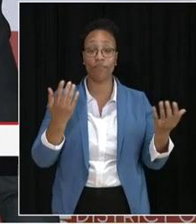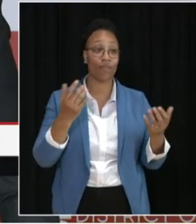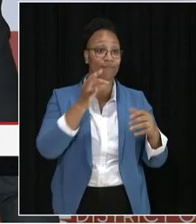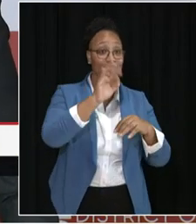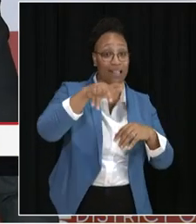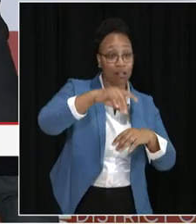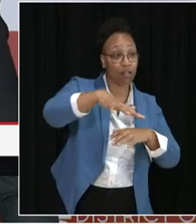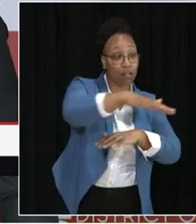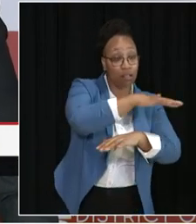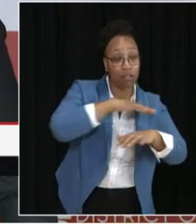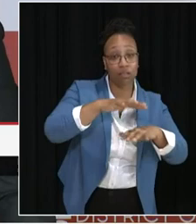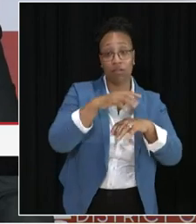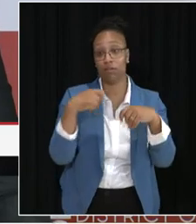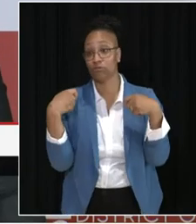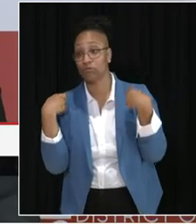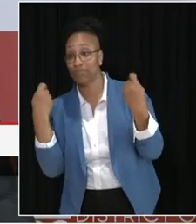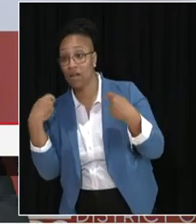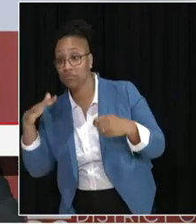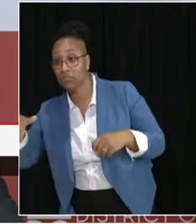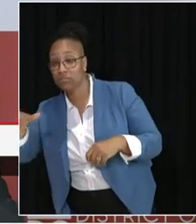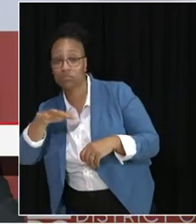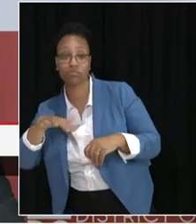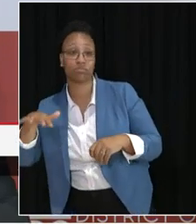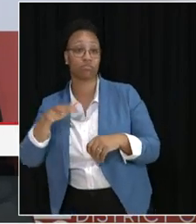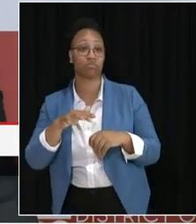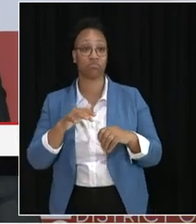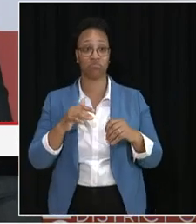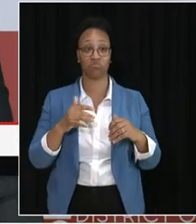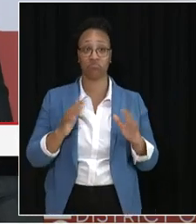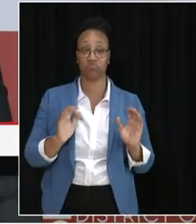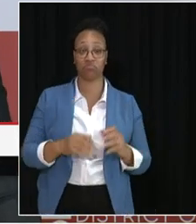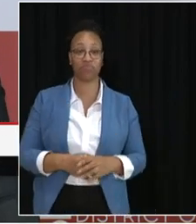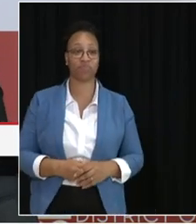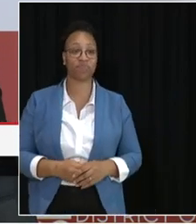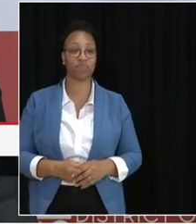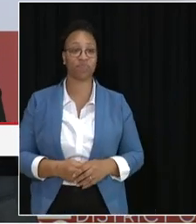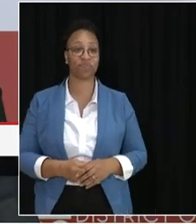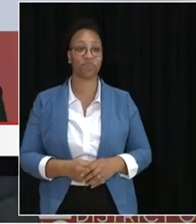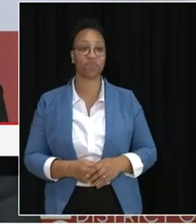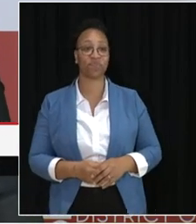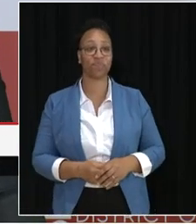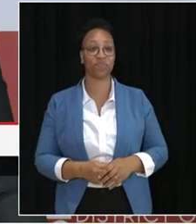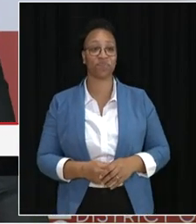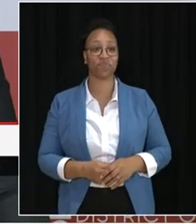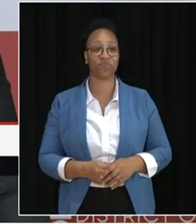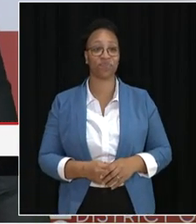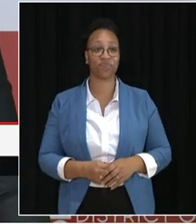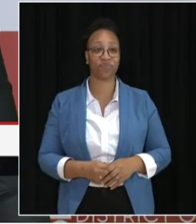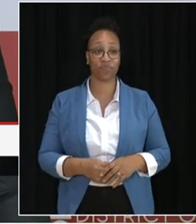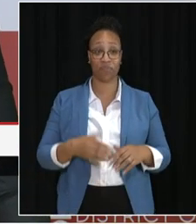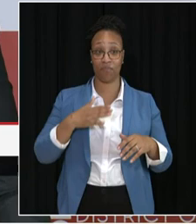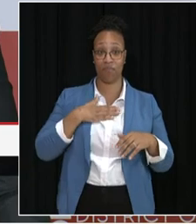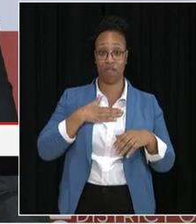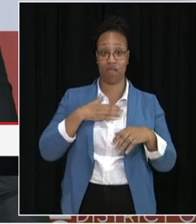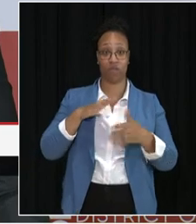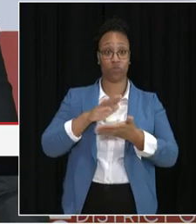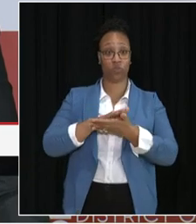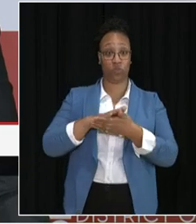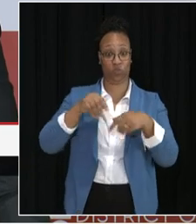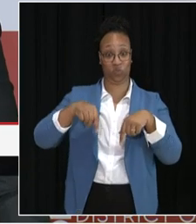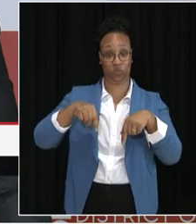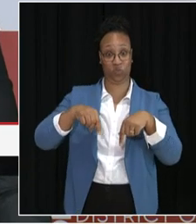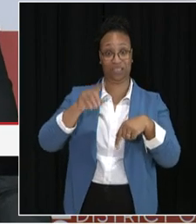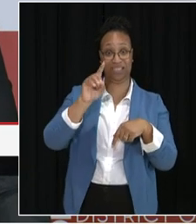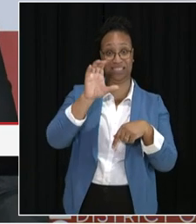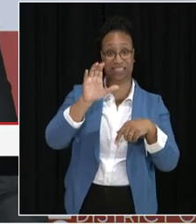there's already been significant interest in the My School DC lottery and families who've already submitted applications for MacArthur High